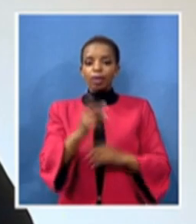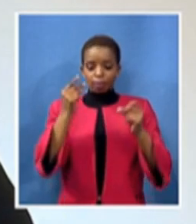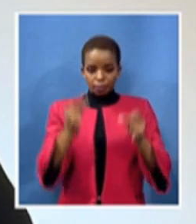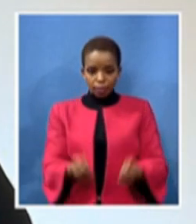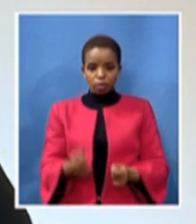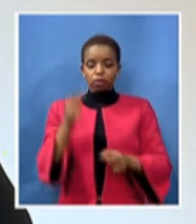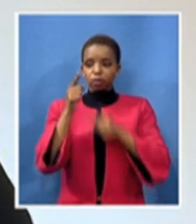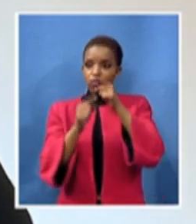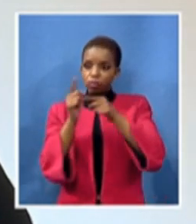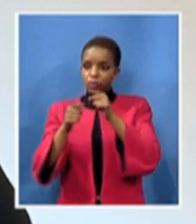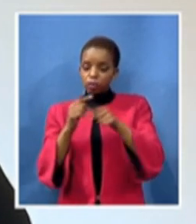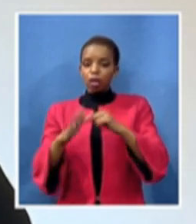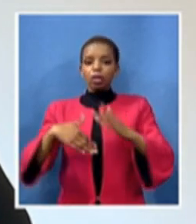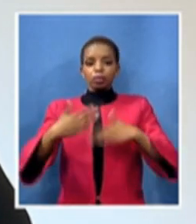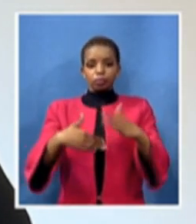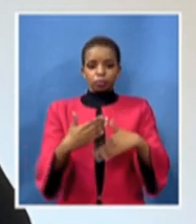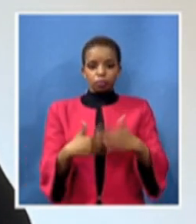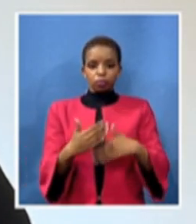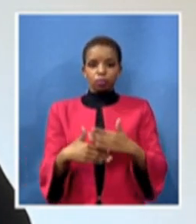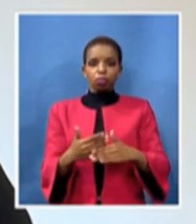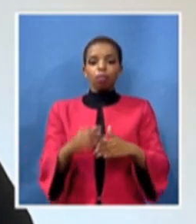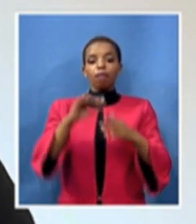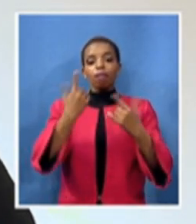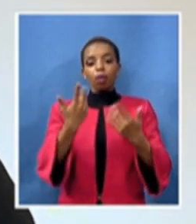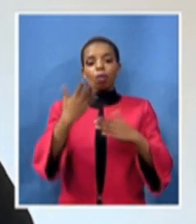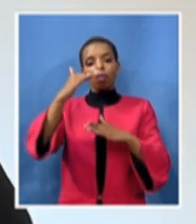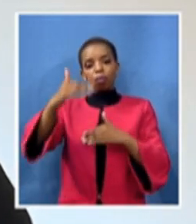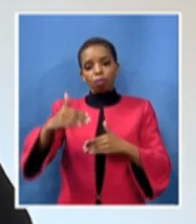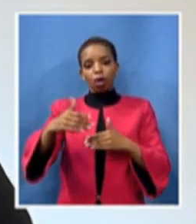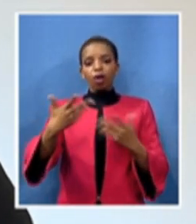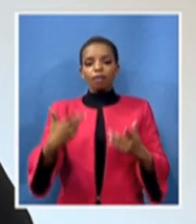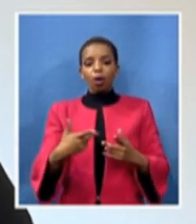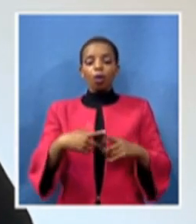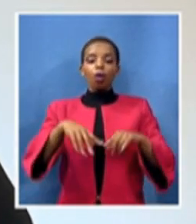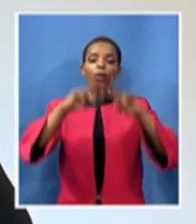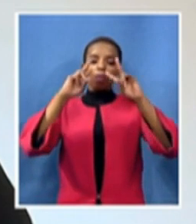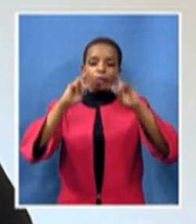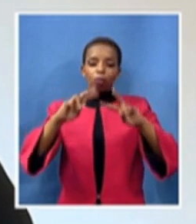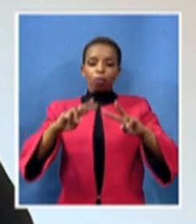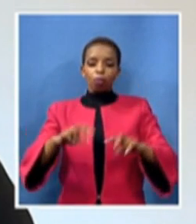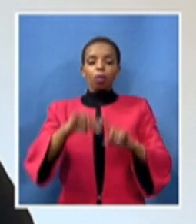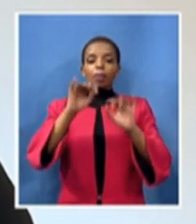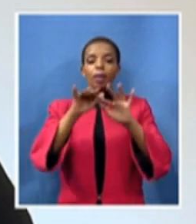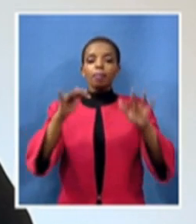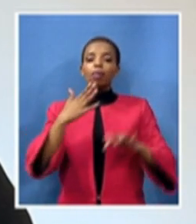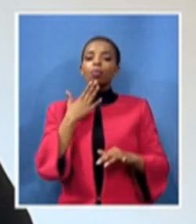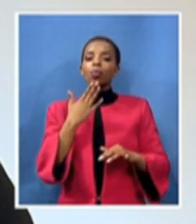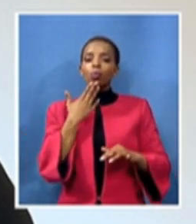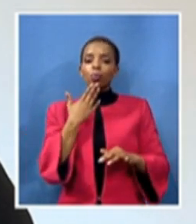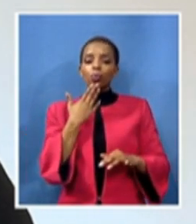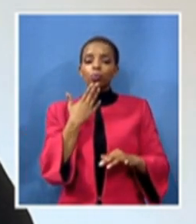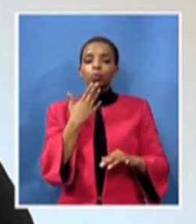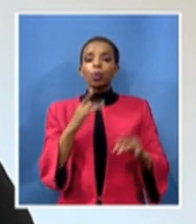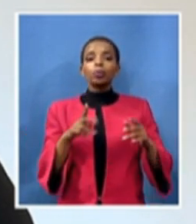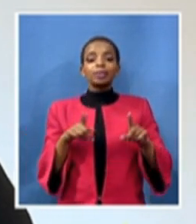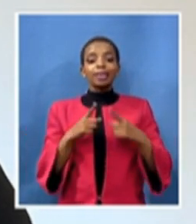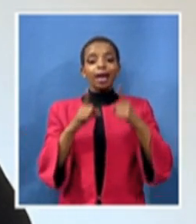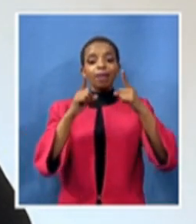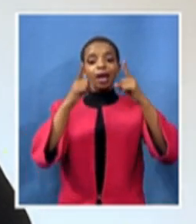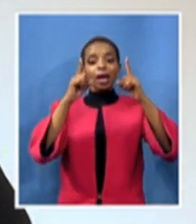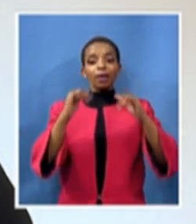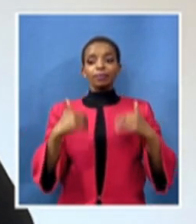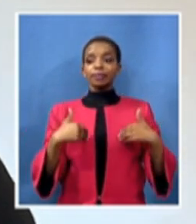screening, test, and treatment of survivors of rape, crimes, as well as professional and empathic